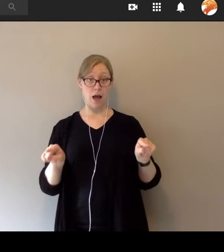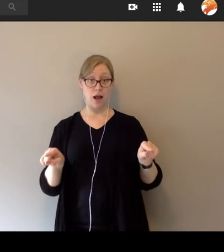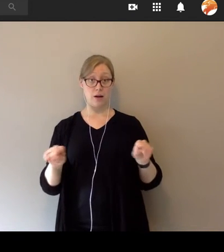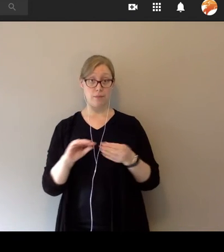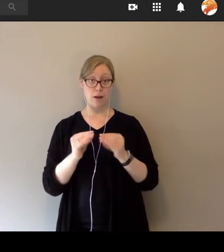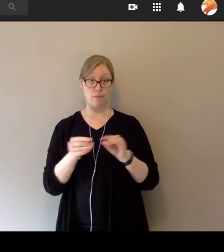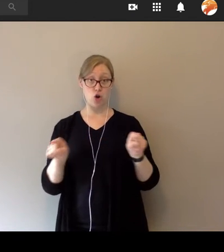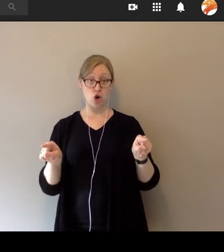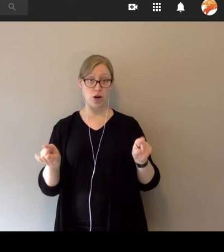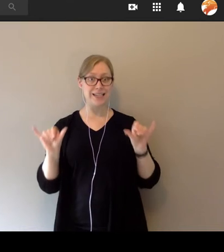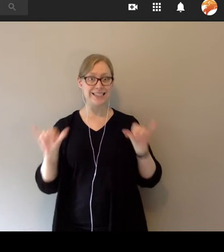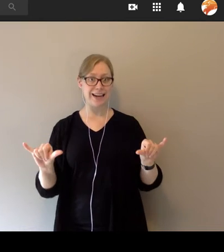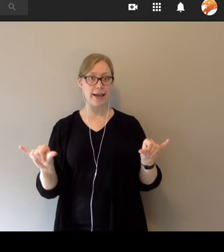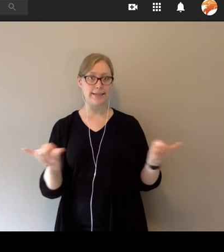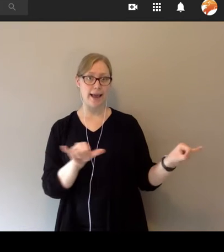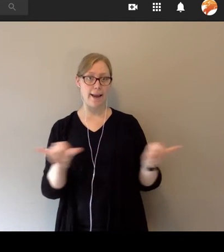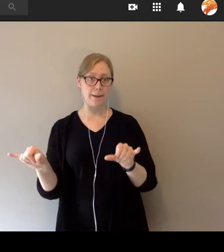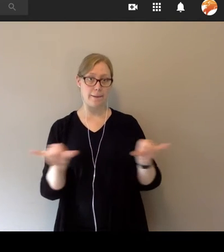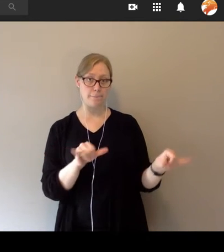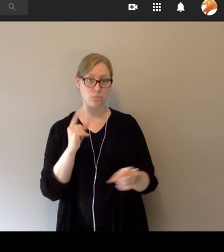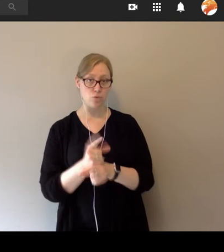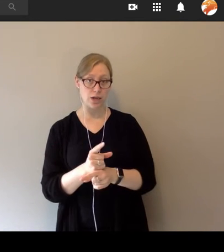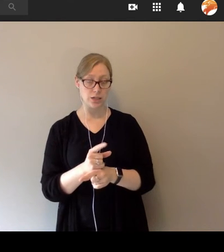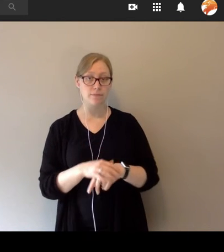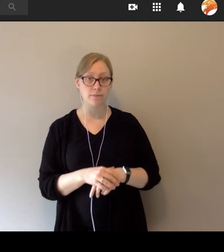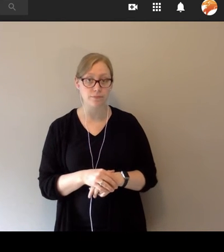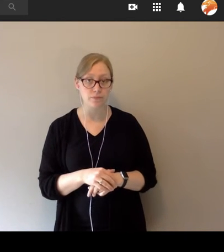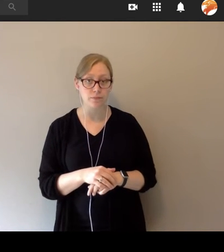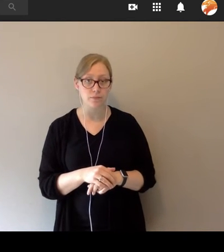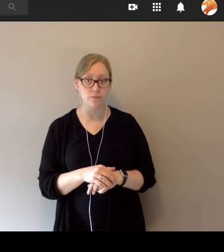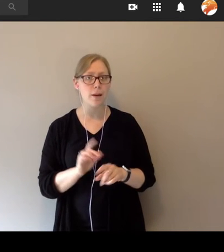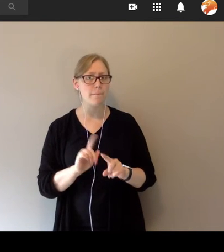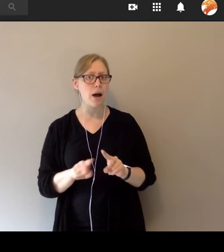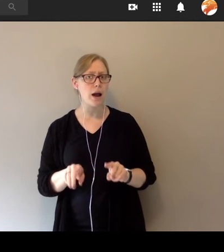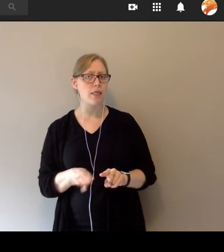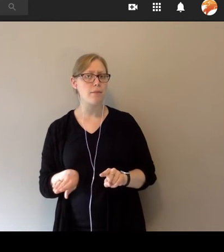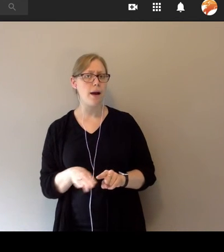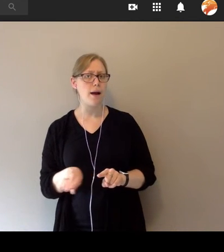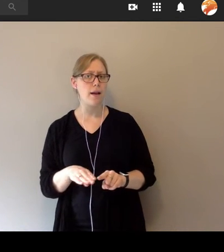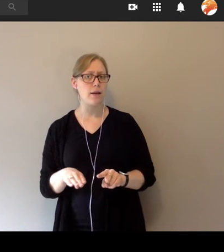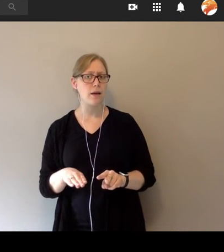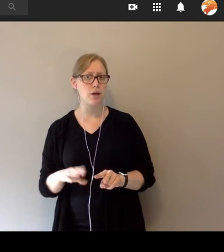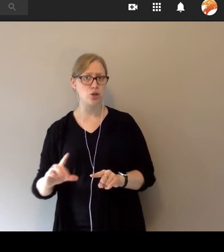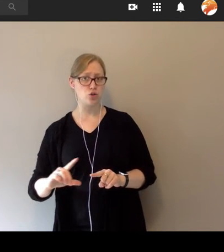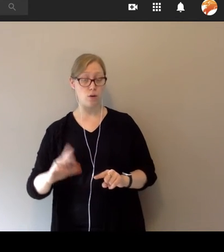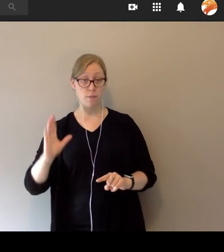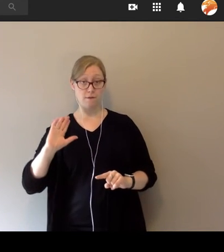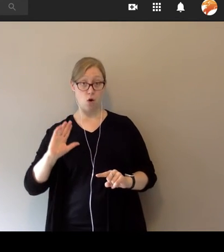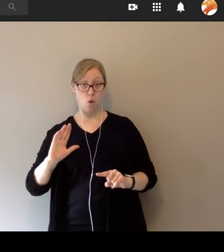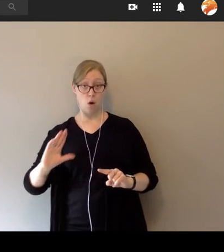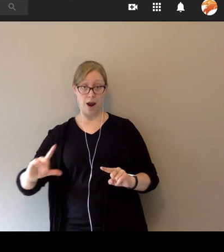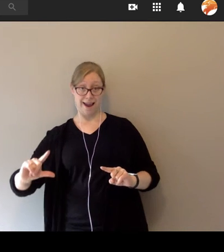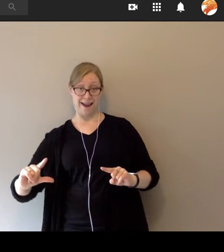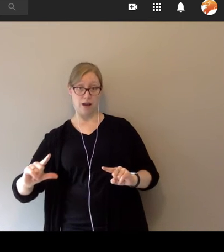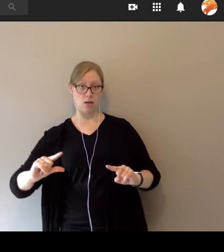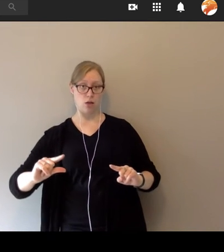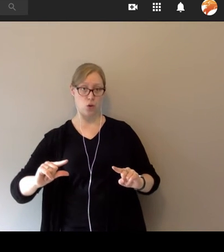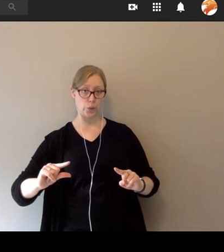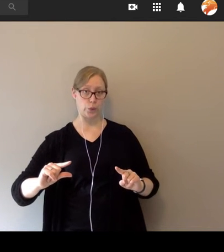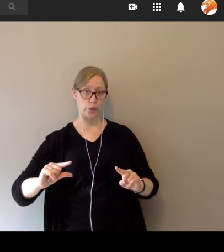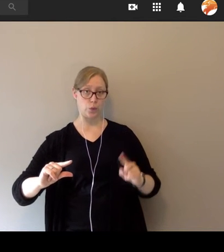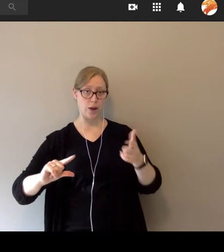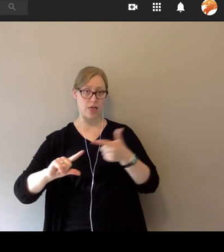opposite side, so here's angle theta right down here. Angle theta was smaller and now it got bigger, right? So in the green triangle,